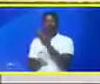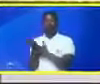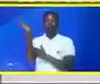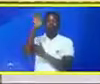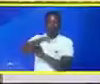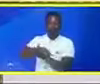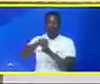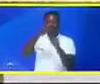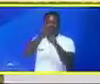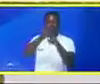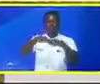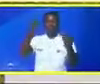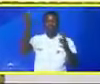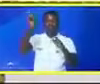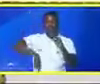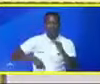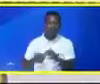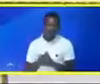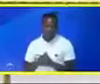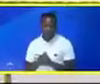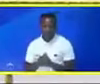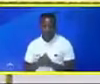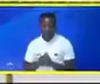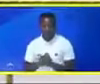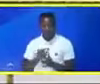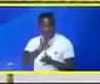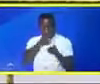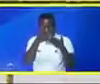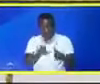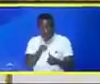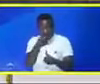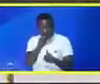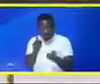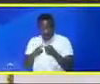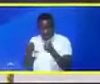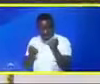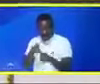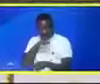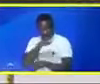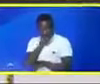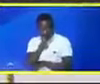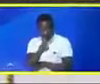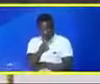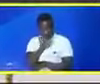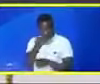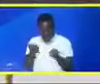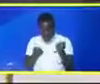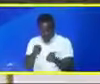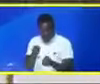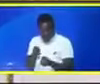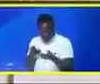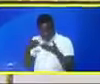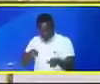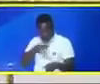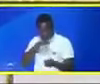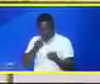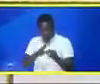night. Have you misplaced the key to your car before? Or the key to your house?